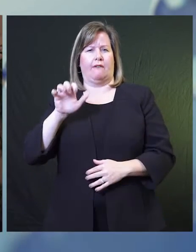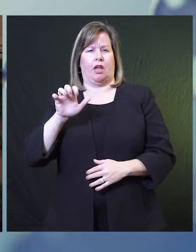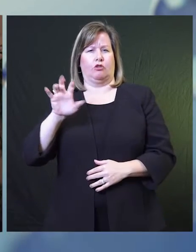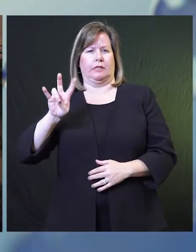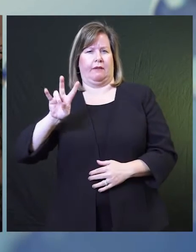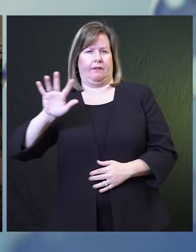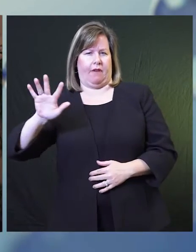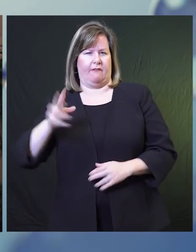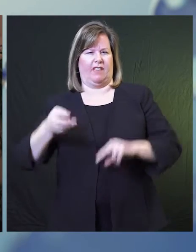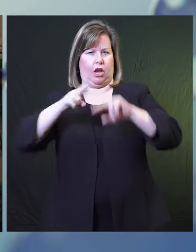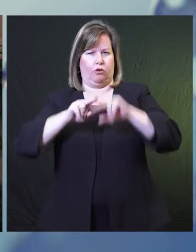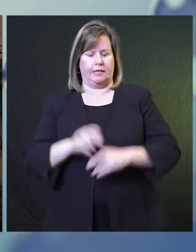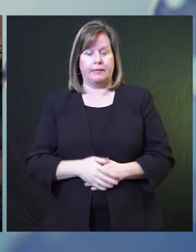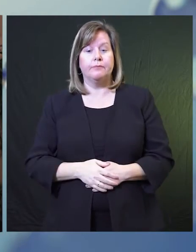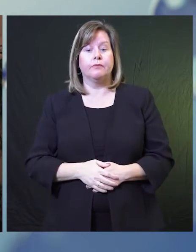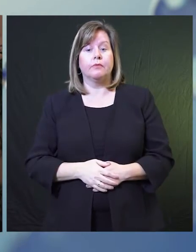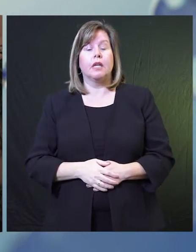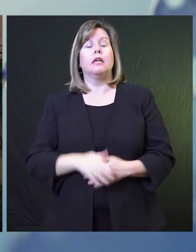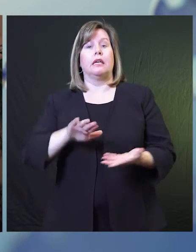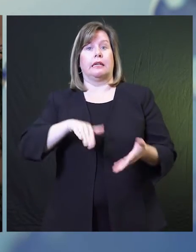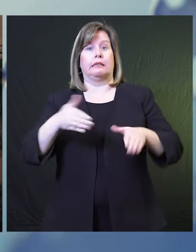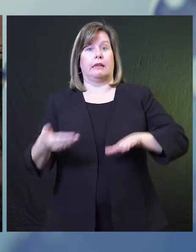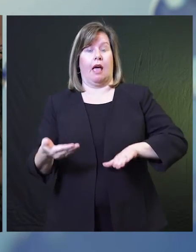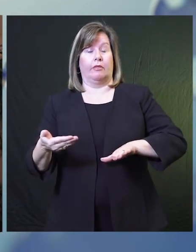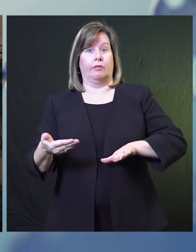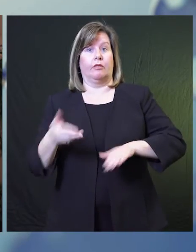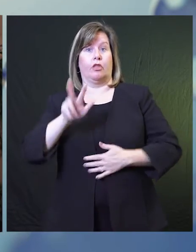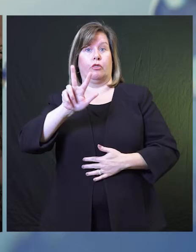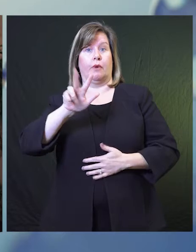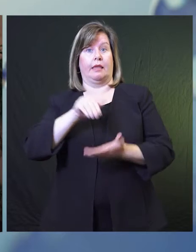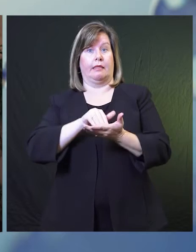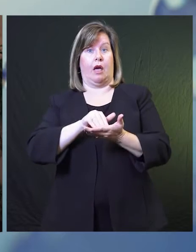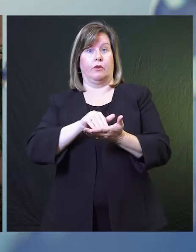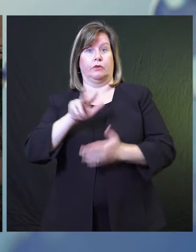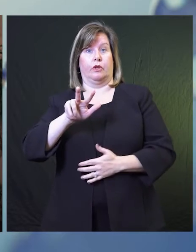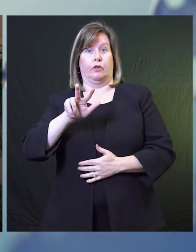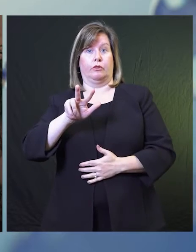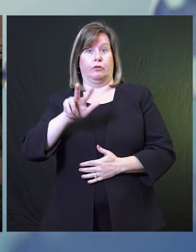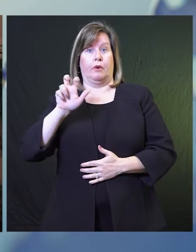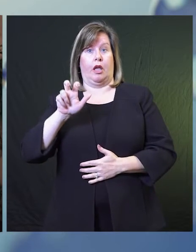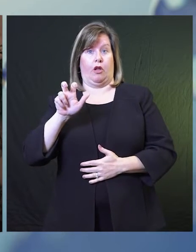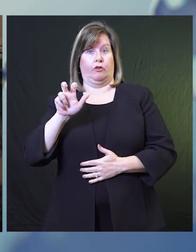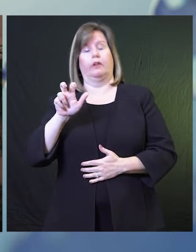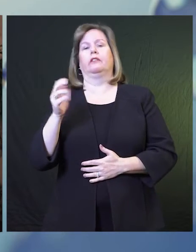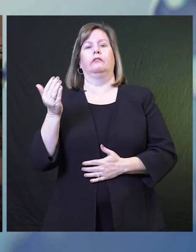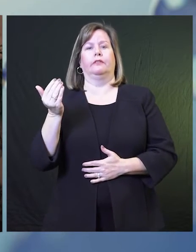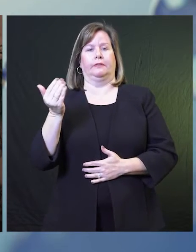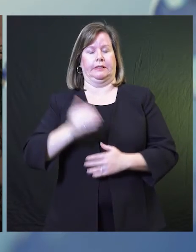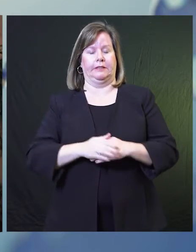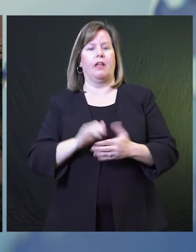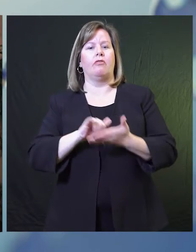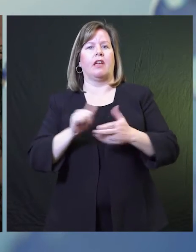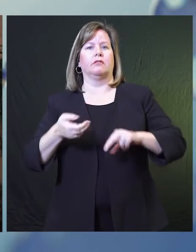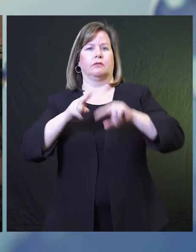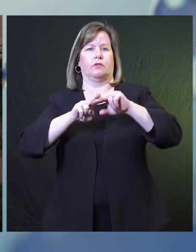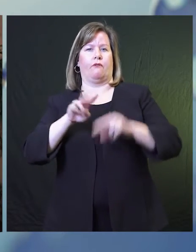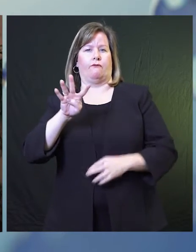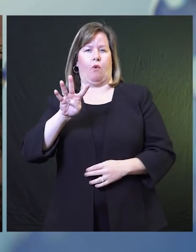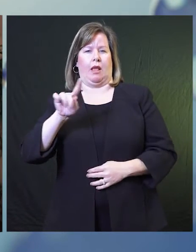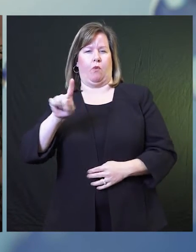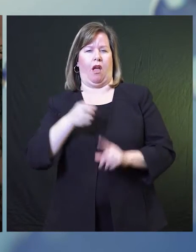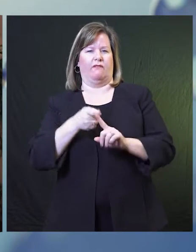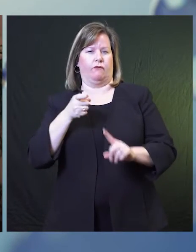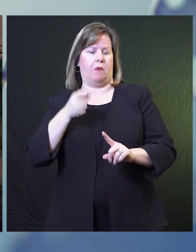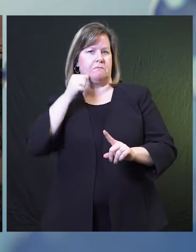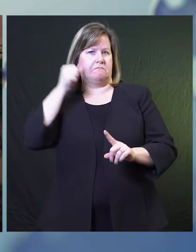of deaths statewide totaled 3,315, which is an increase of 41 over the previous day. So